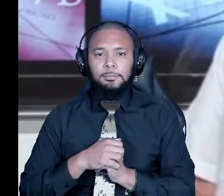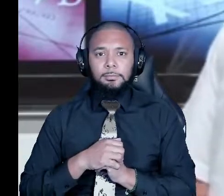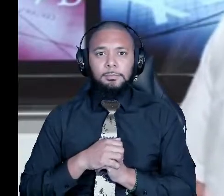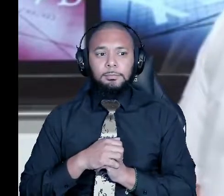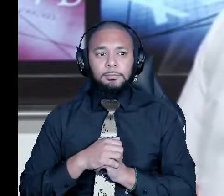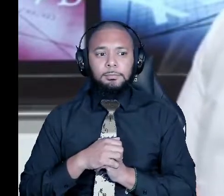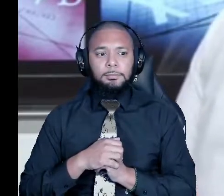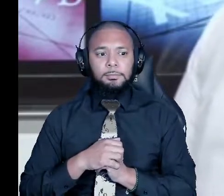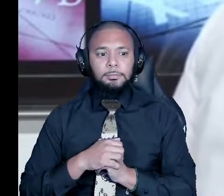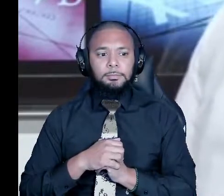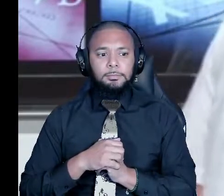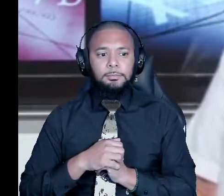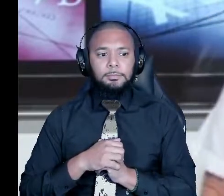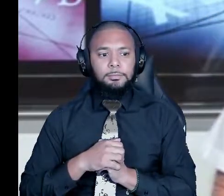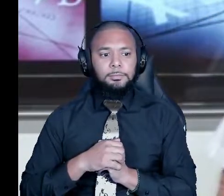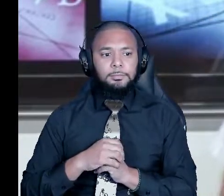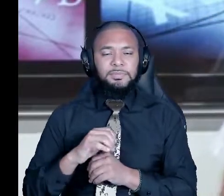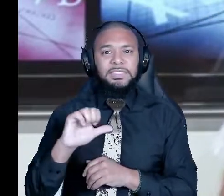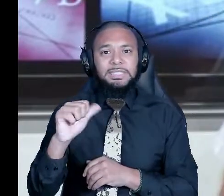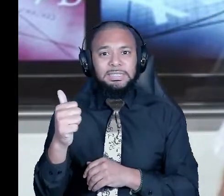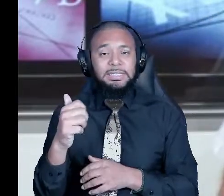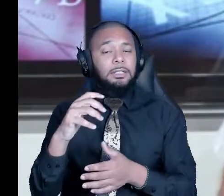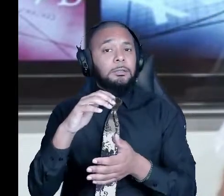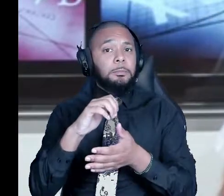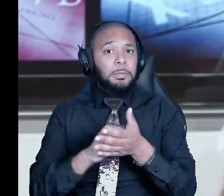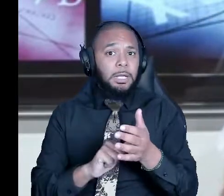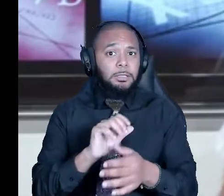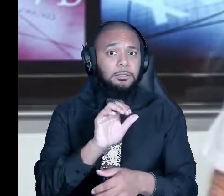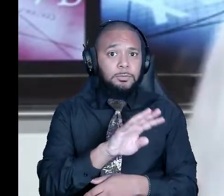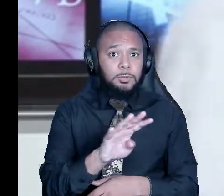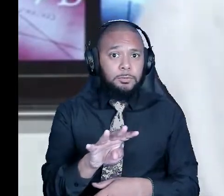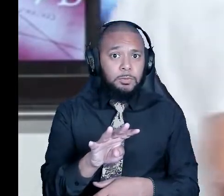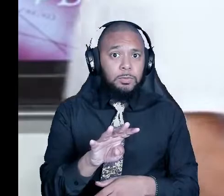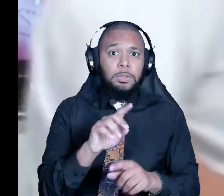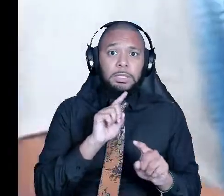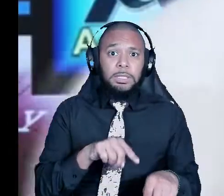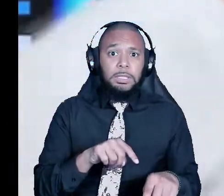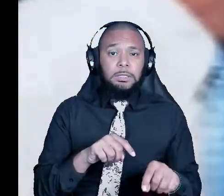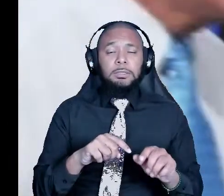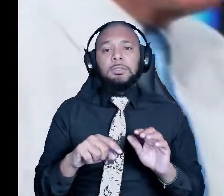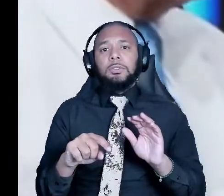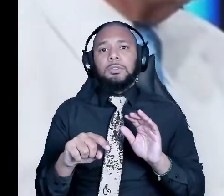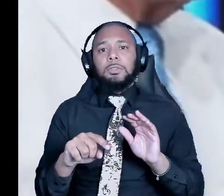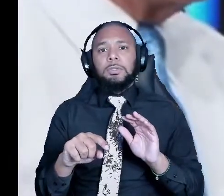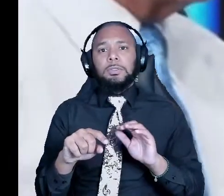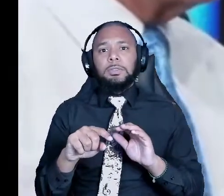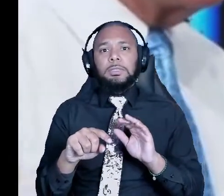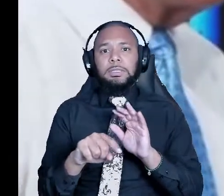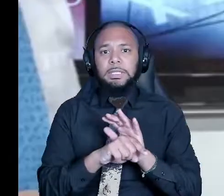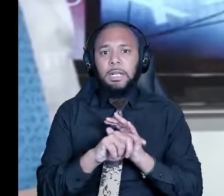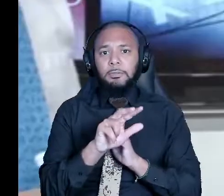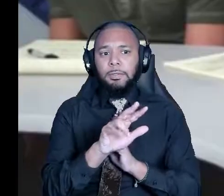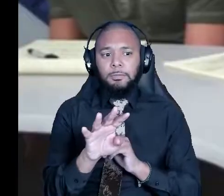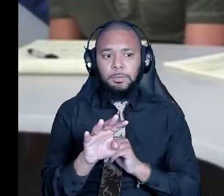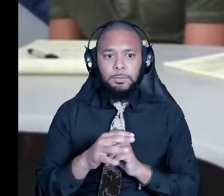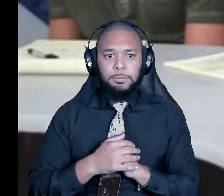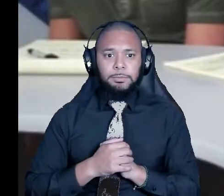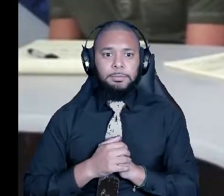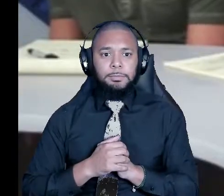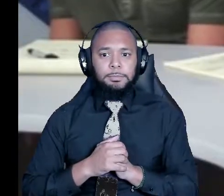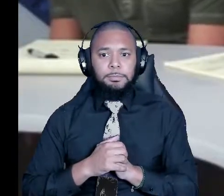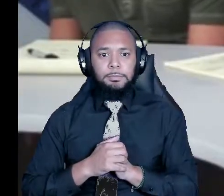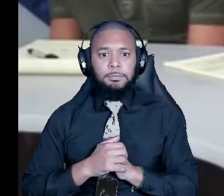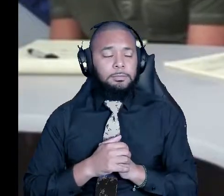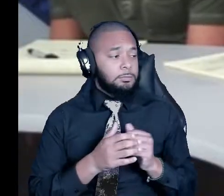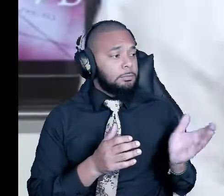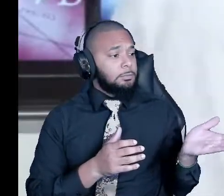And 10 minus 44 would be negative 34. And Isaac, back to you, the last step. So we would divide